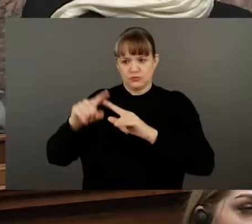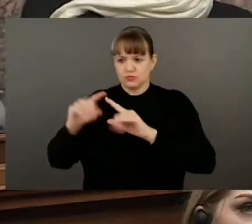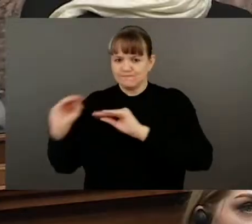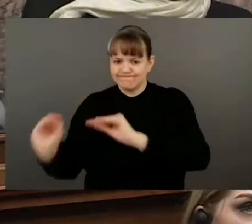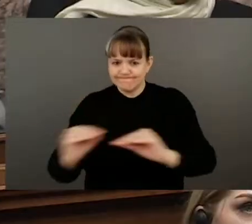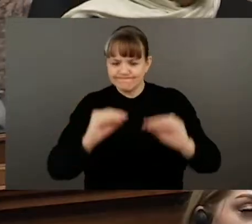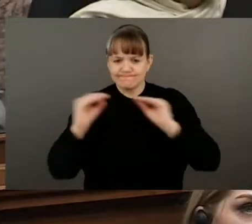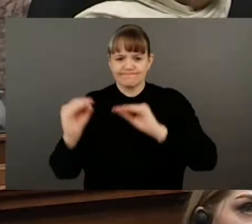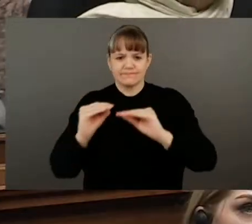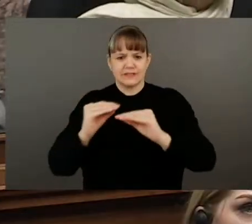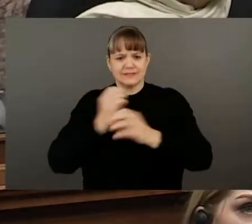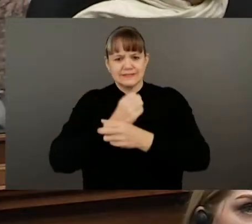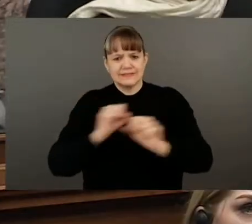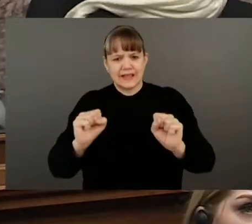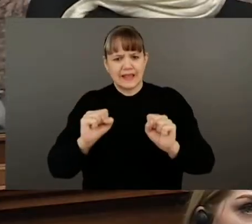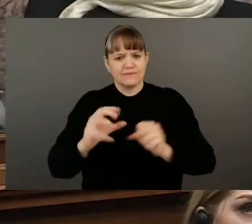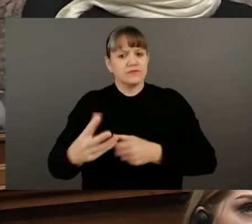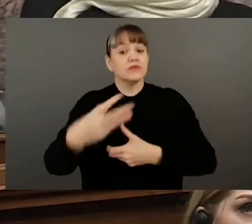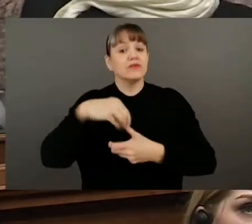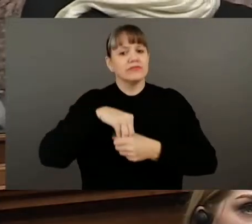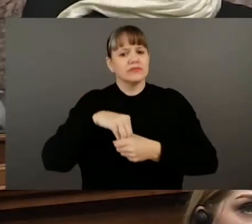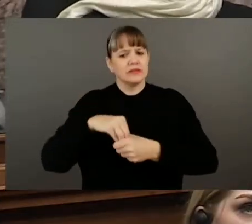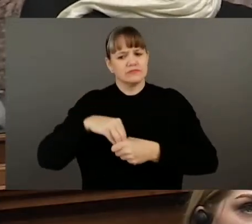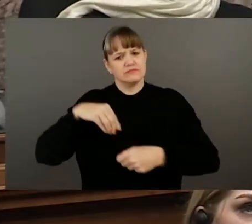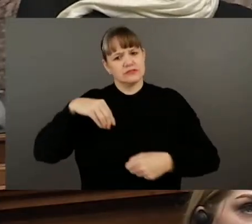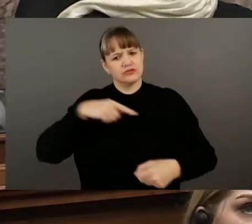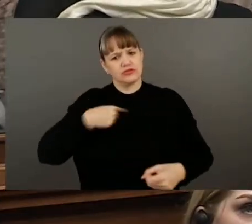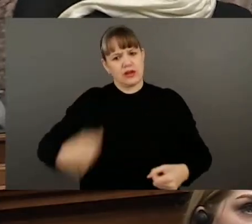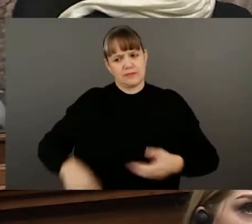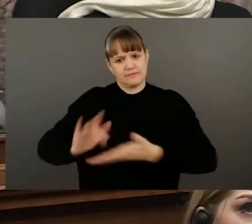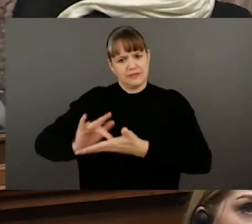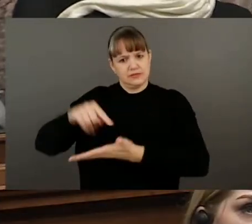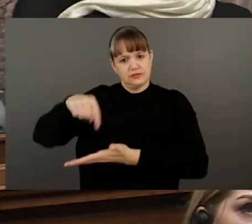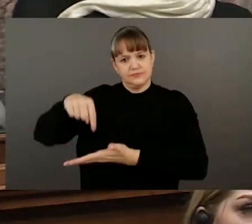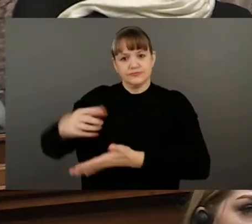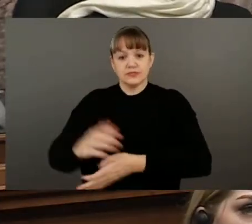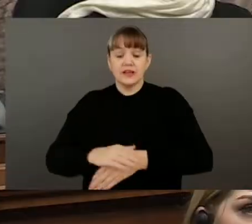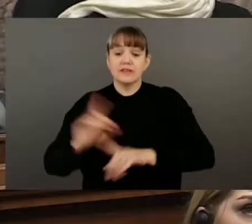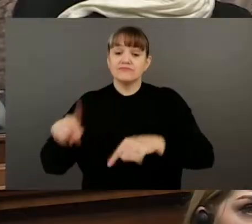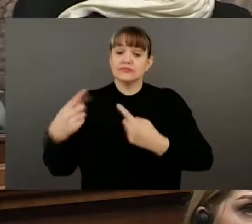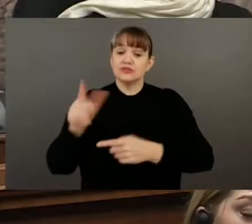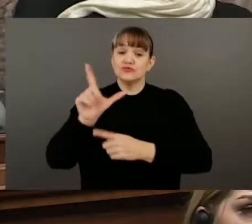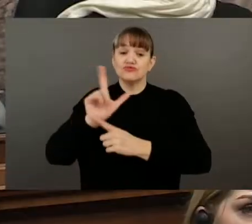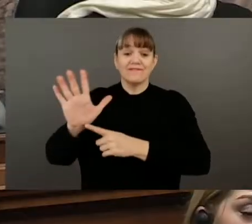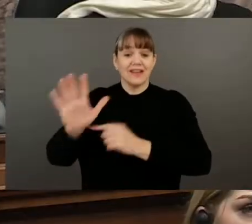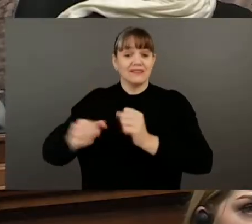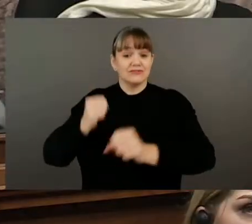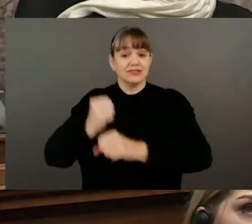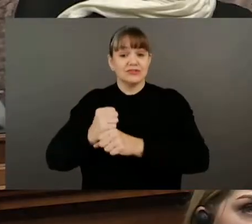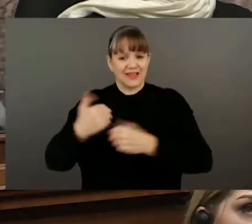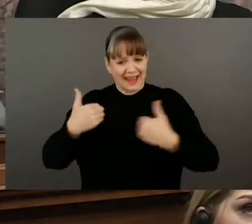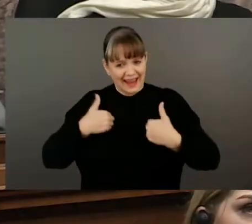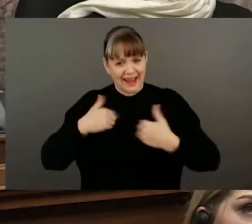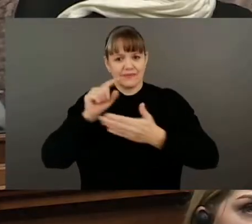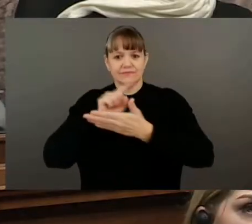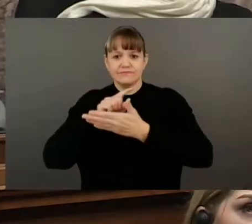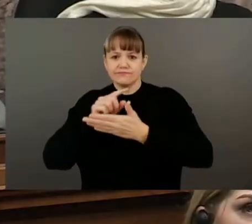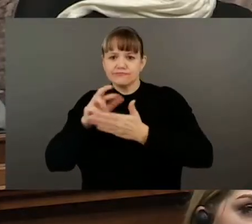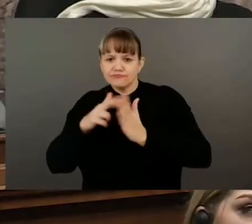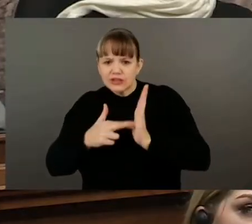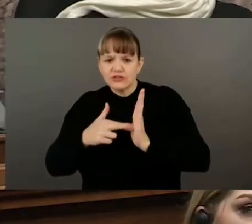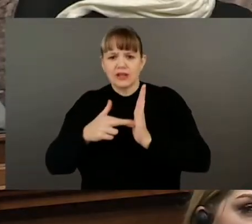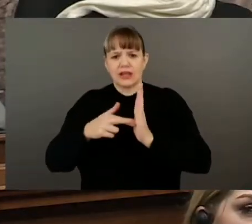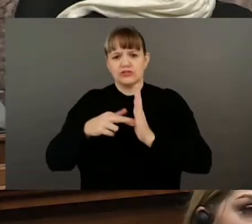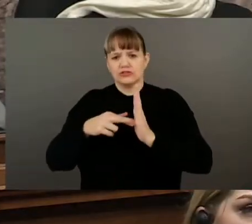marks 25 years of full statutory regulation, the longest and most established TCM regulatory system